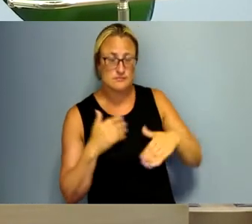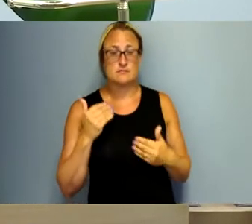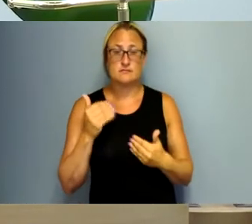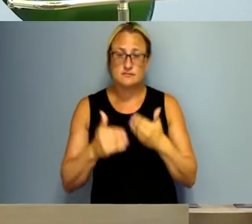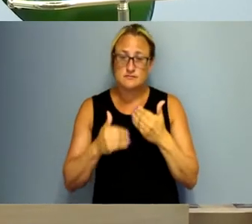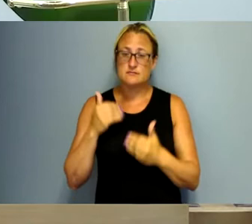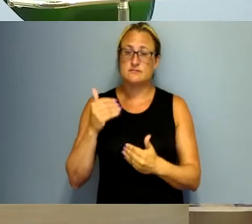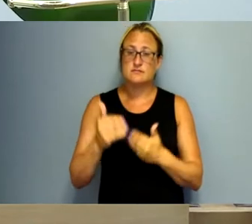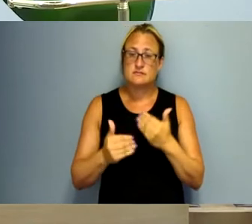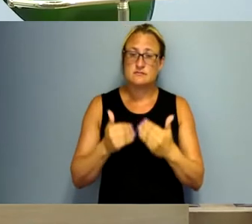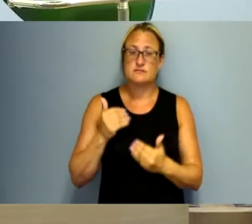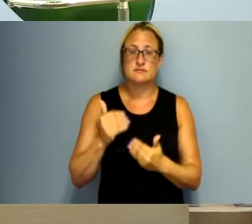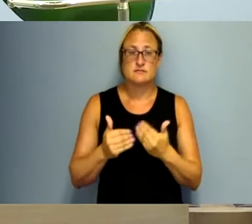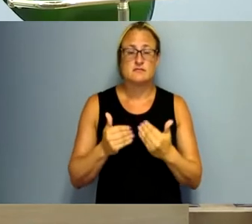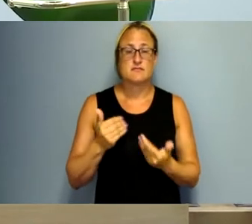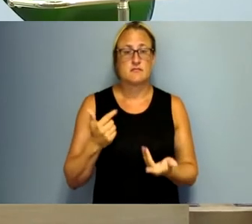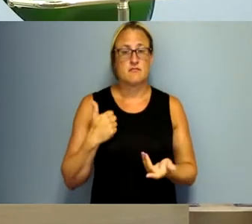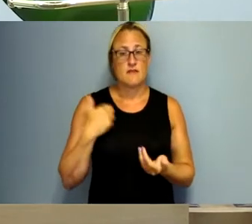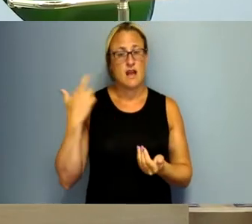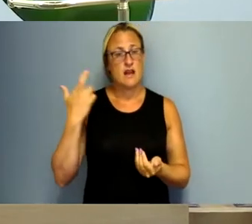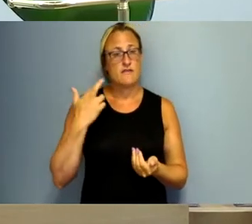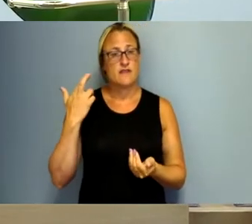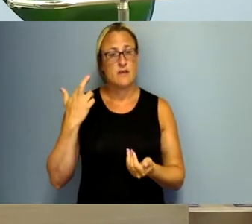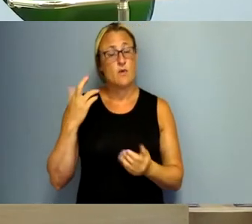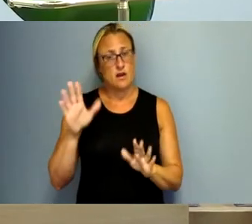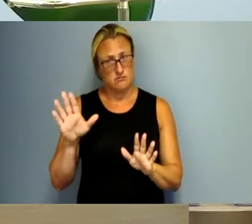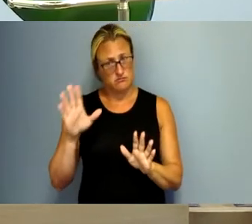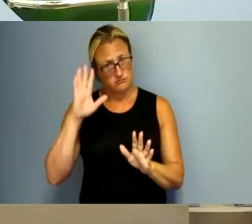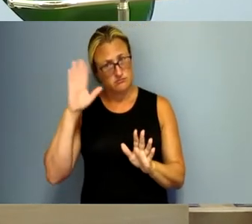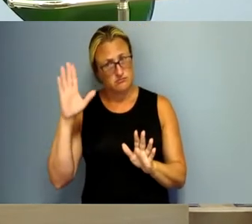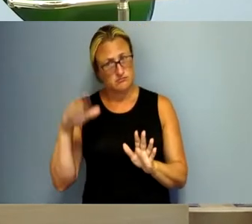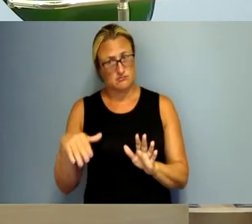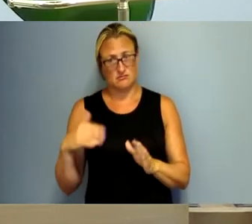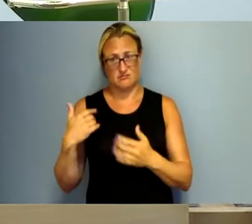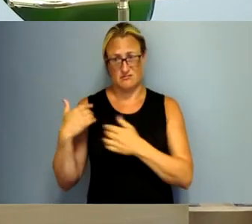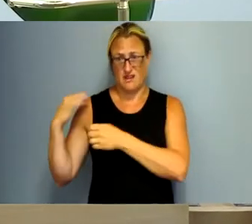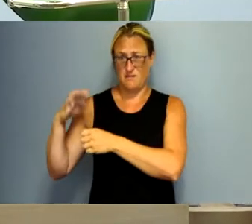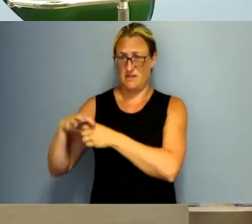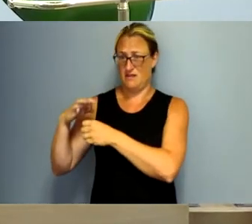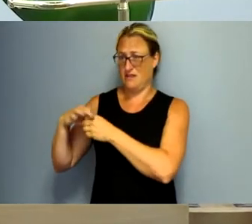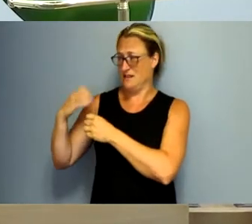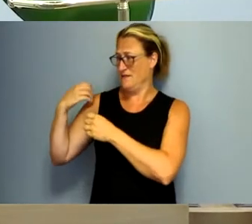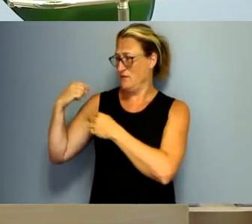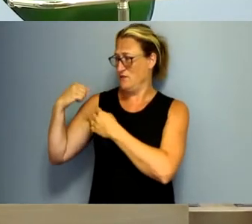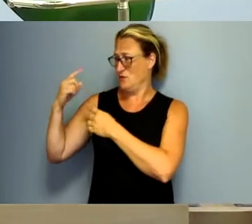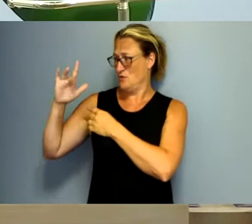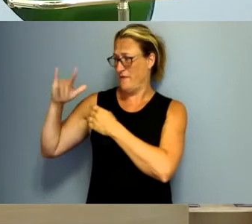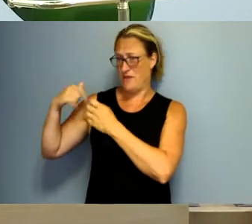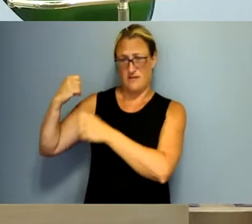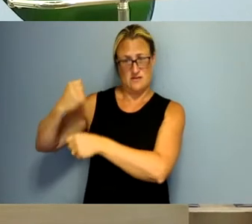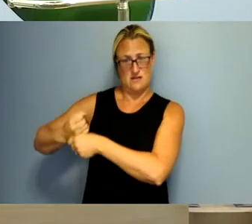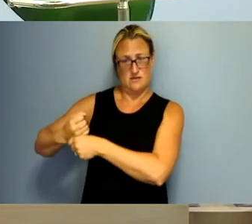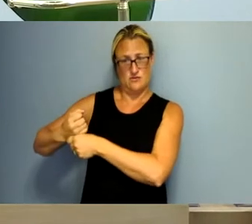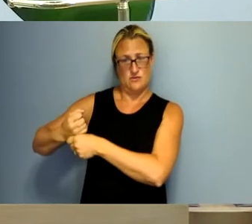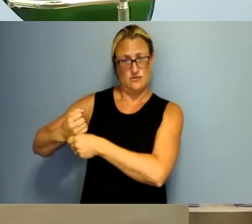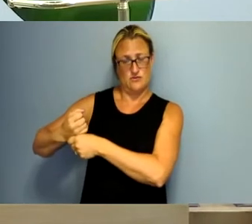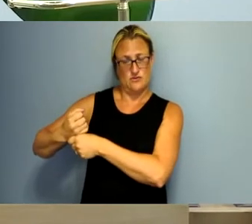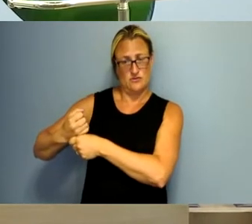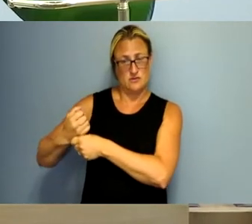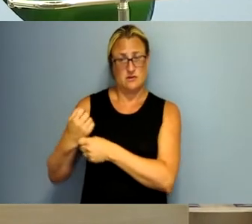I realized, and again, I had been an elected official for 25 years, I realized